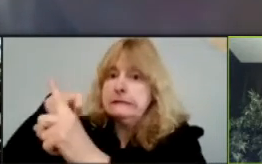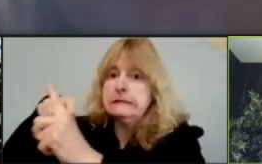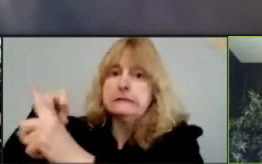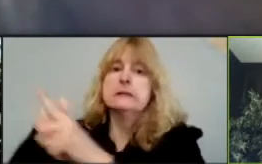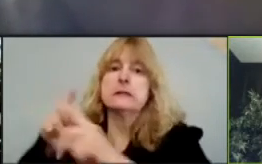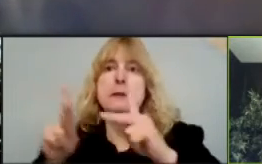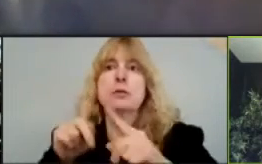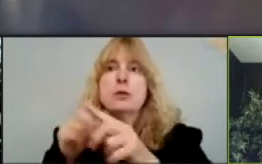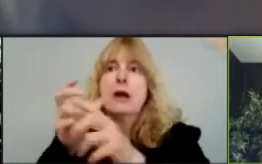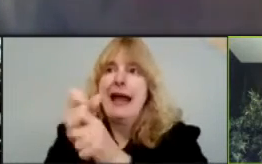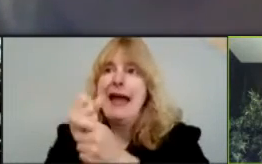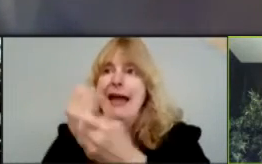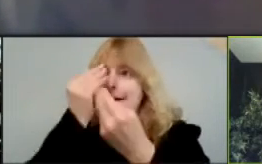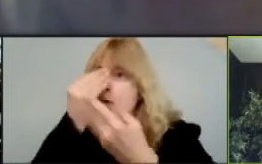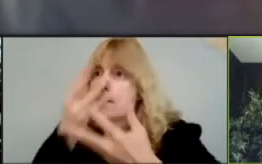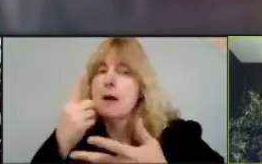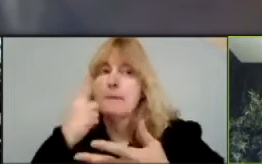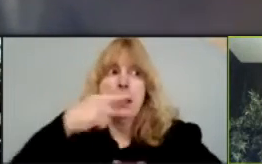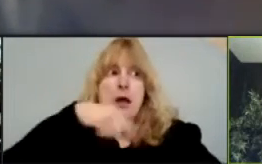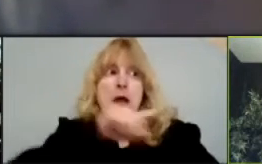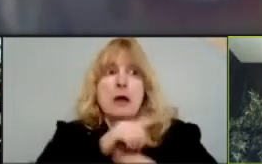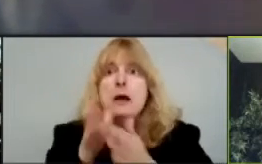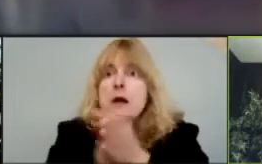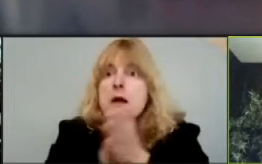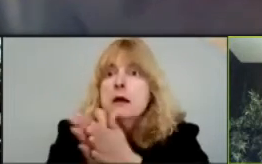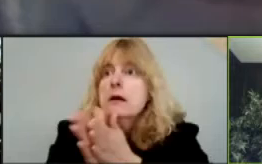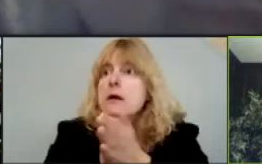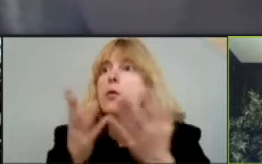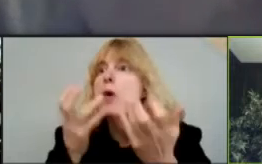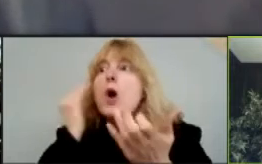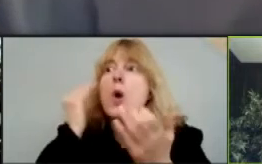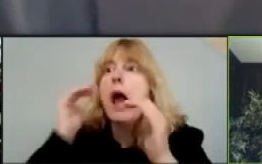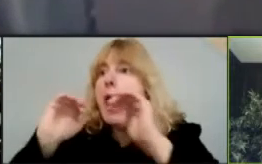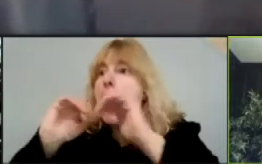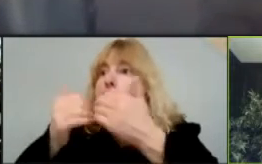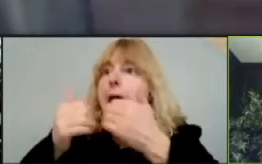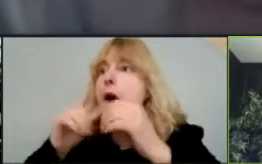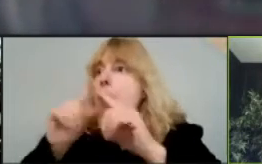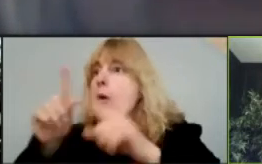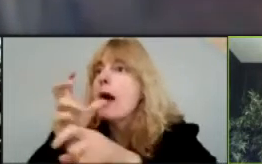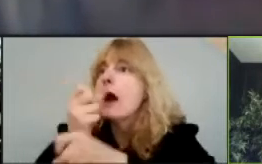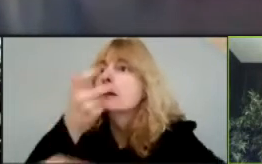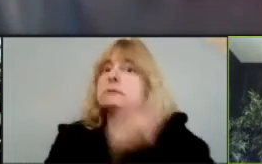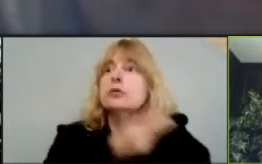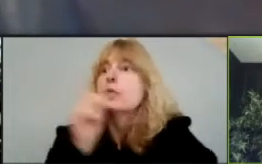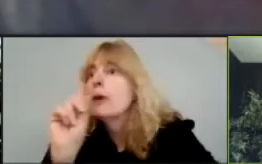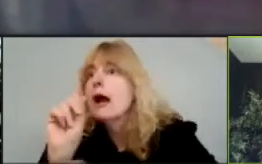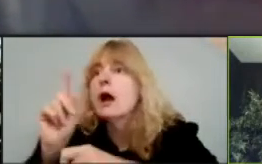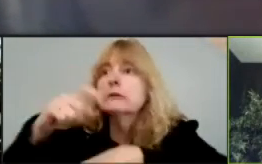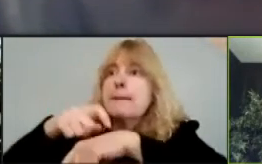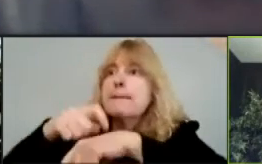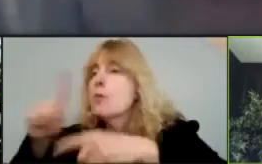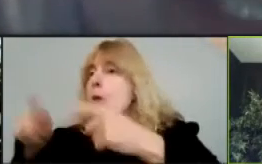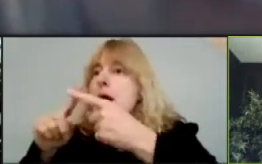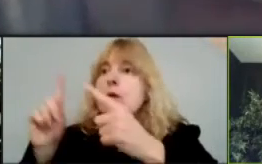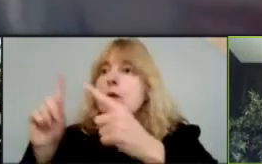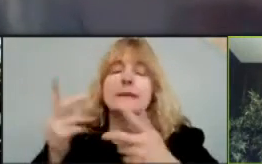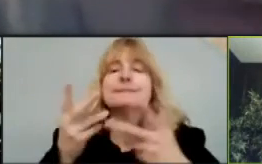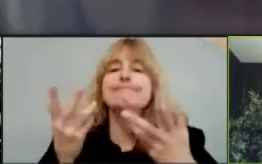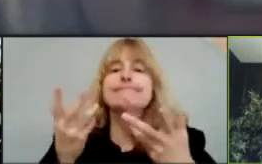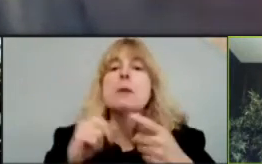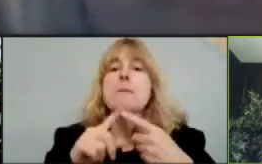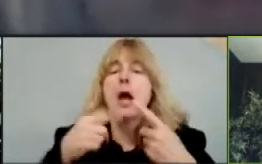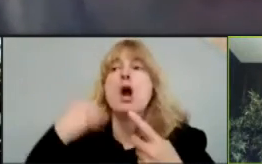because everyone is eager to find out about how to access the vaccine. But I do feel confident and saying that it'll be CVS